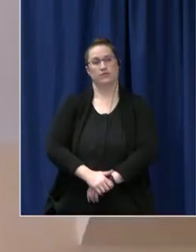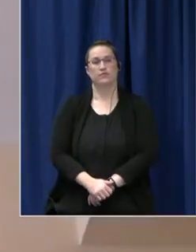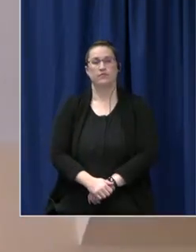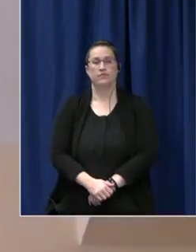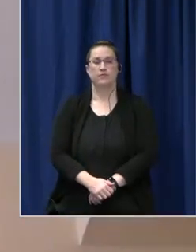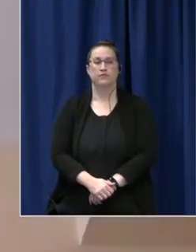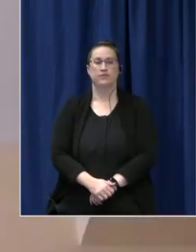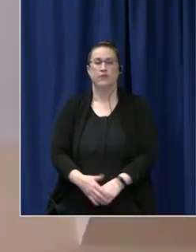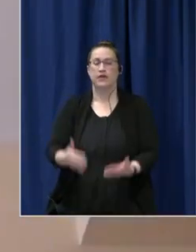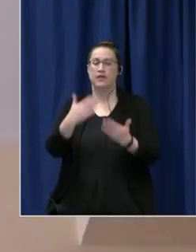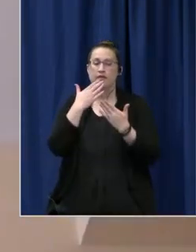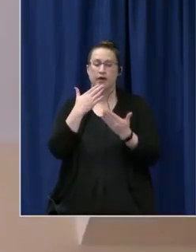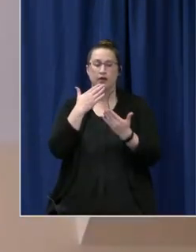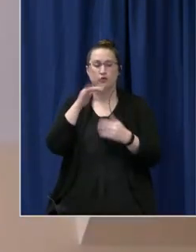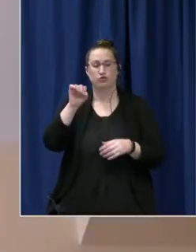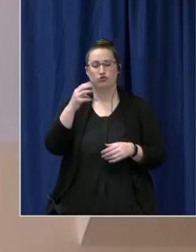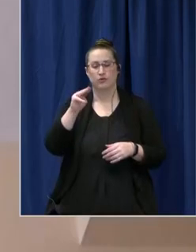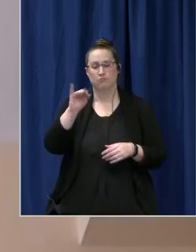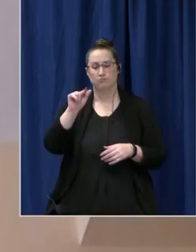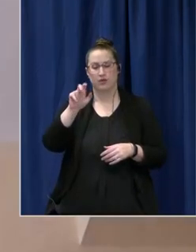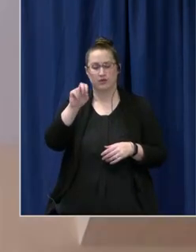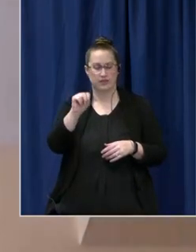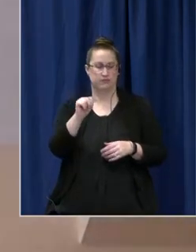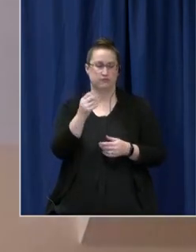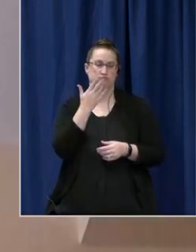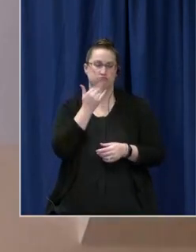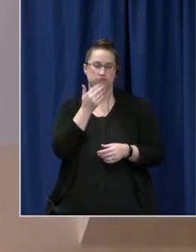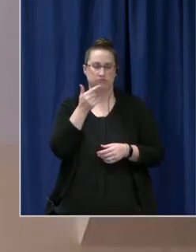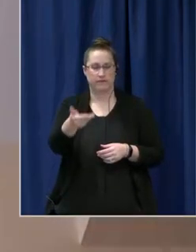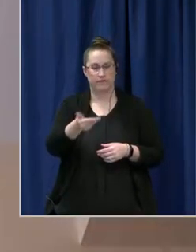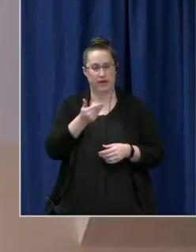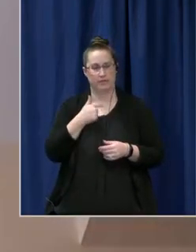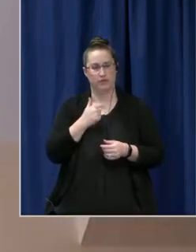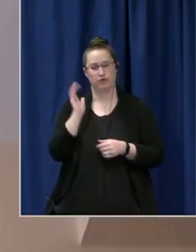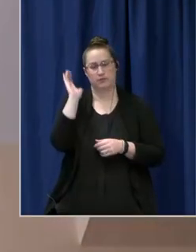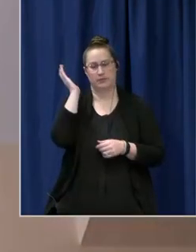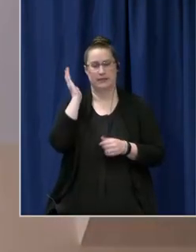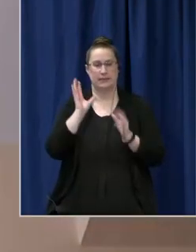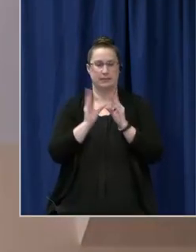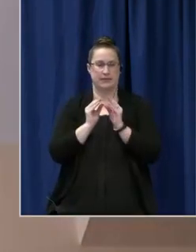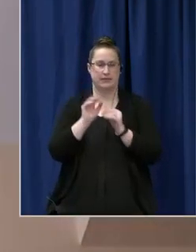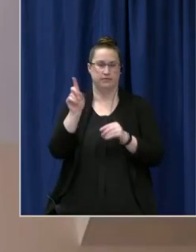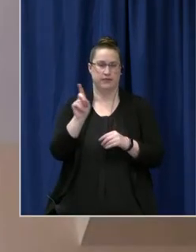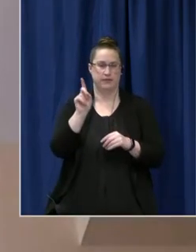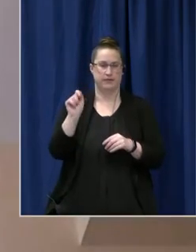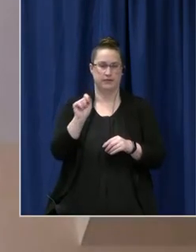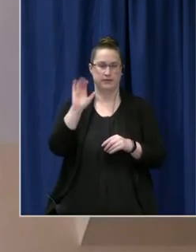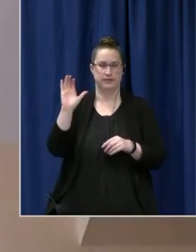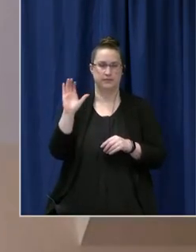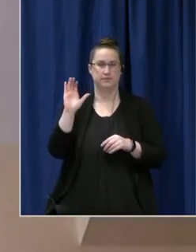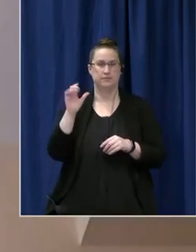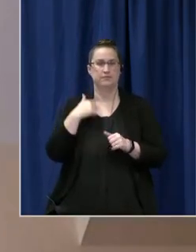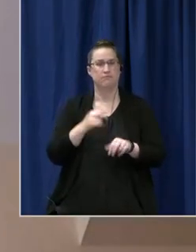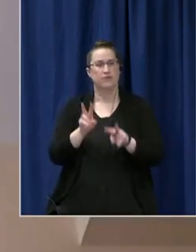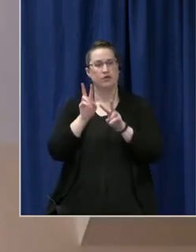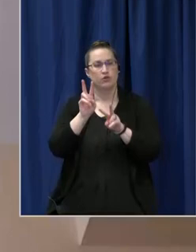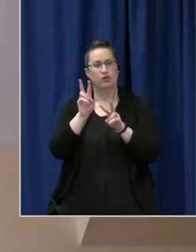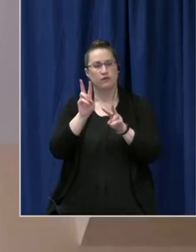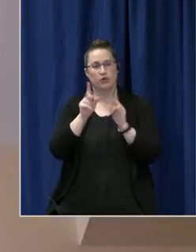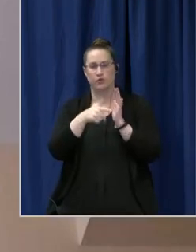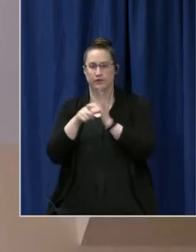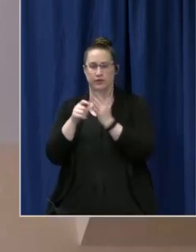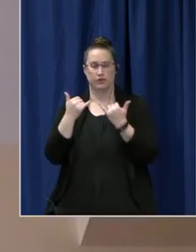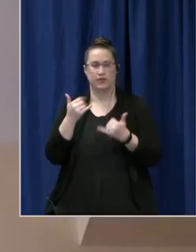Thank you to Josh Mendelson for the kind invitation to speak at this meeting of the Disability Advisory Committee. I'm very much looking forward to reviewing